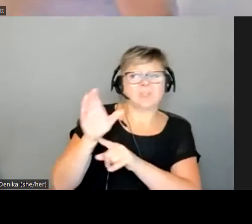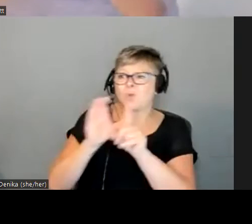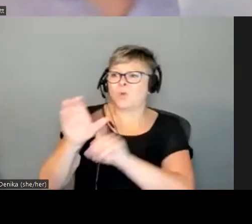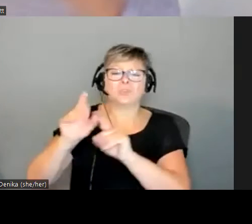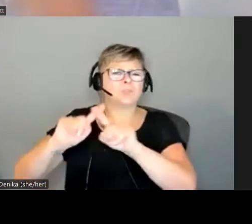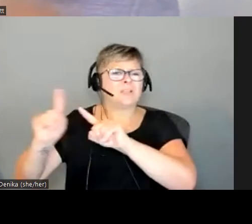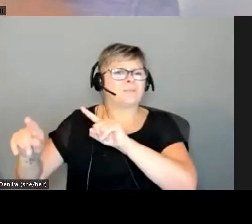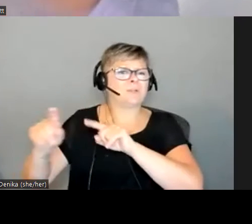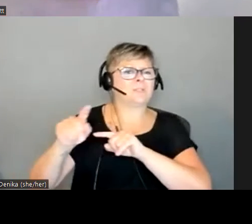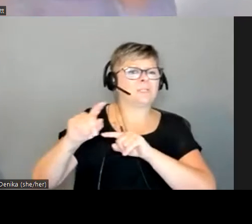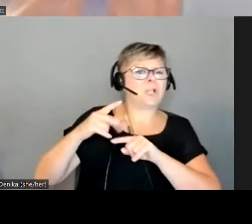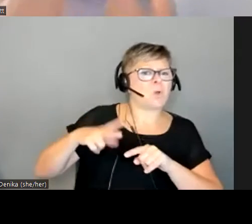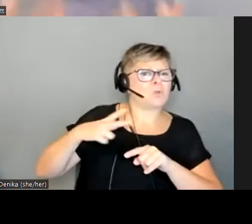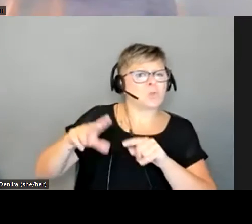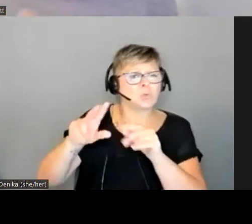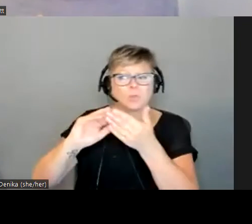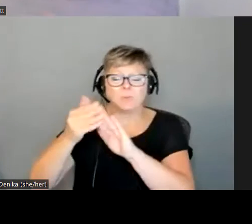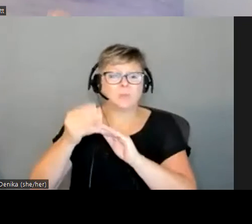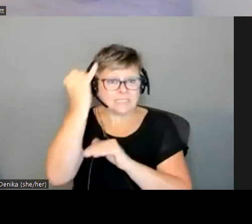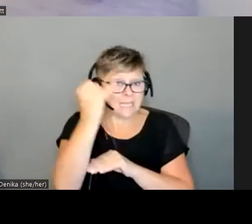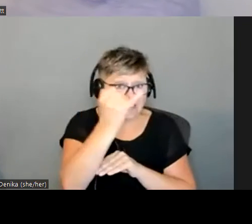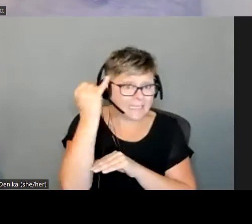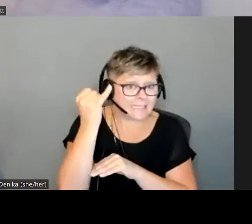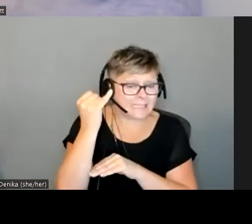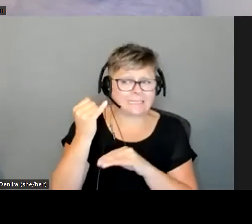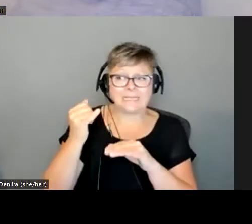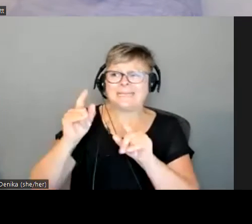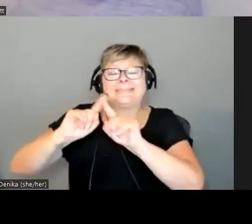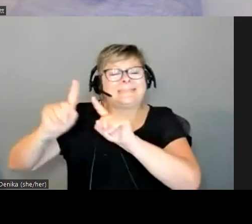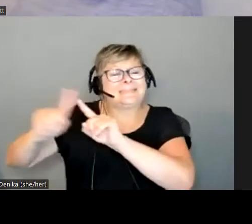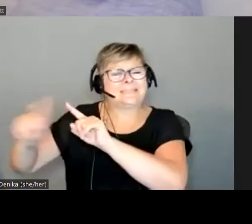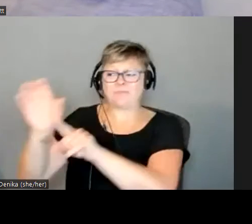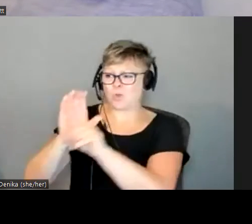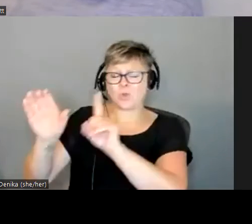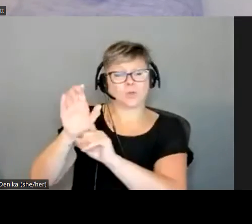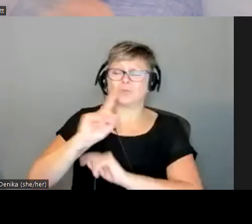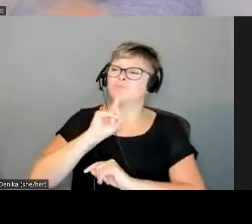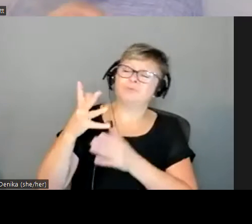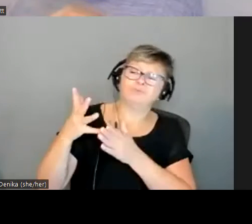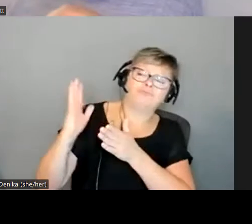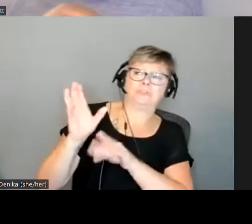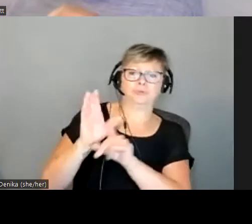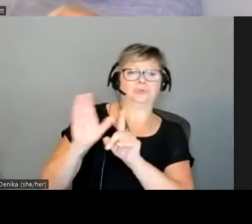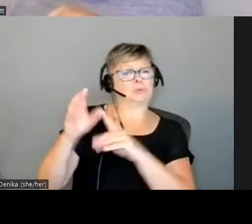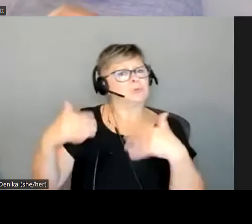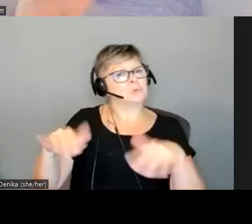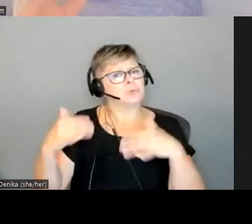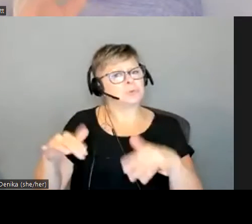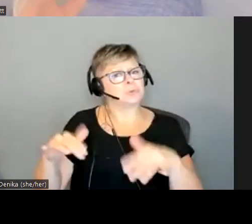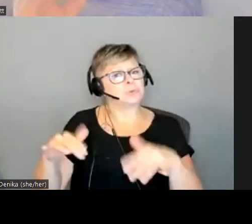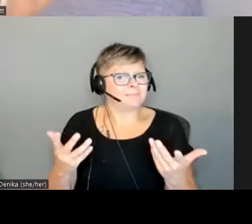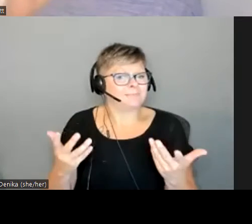Portugal, in Italy. Like it's really rich. And so I think that's a really important piece, is